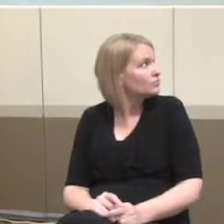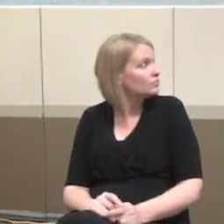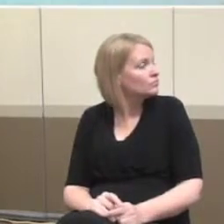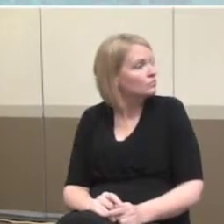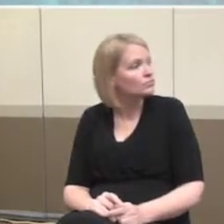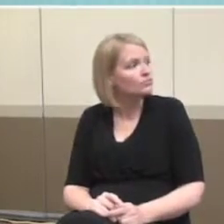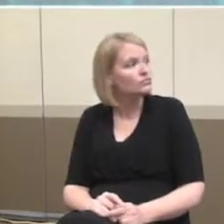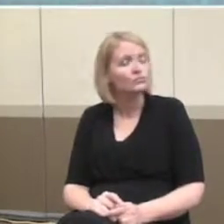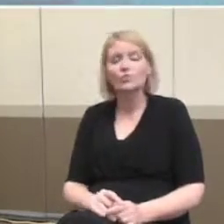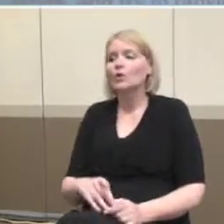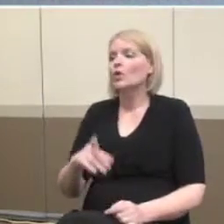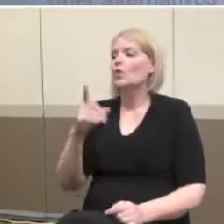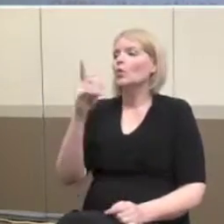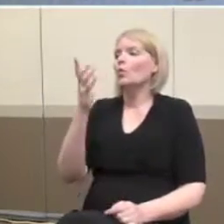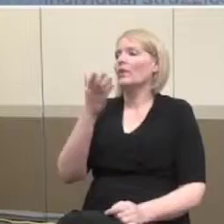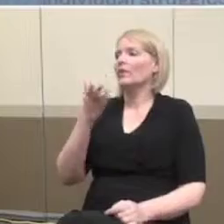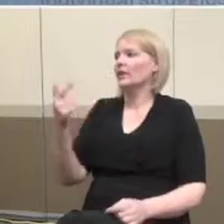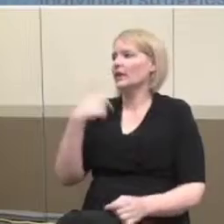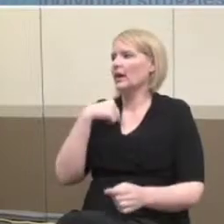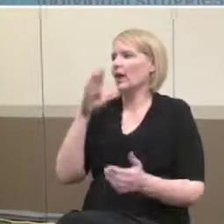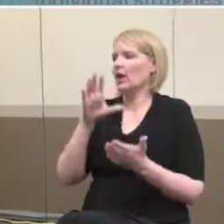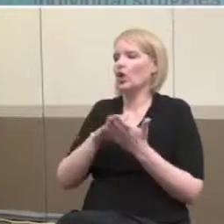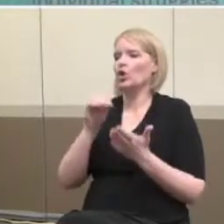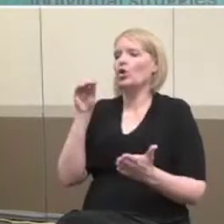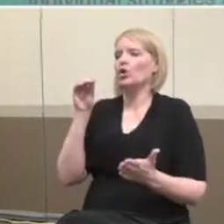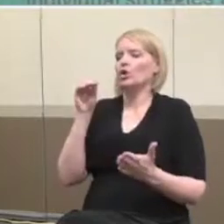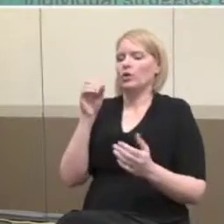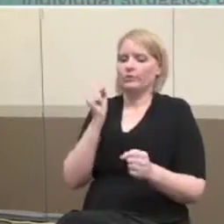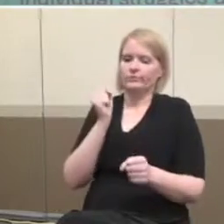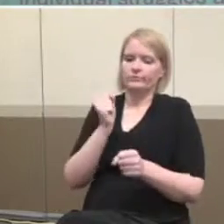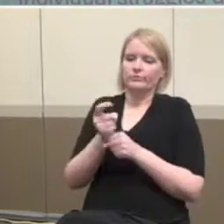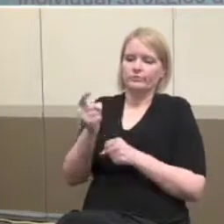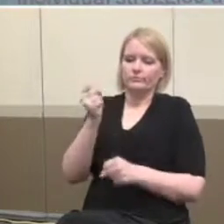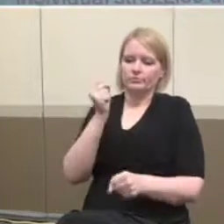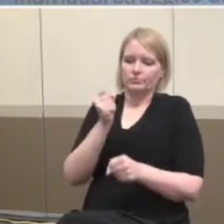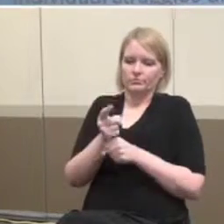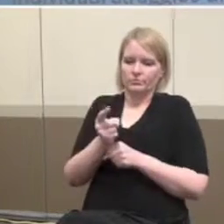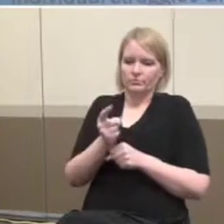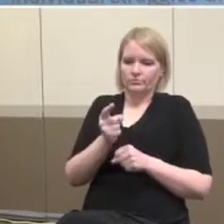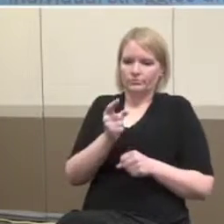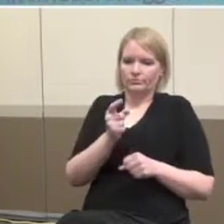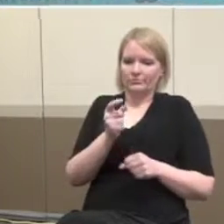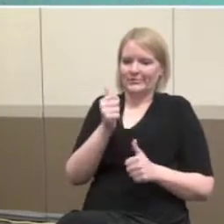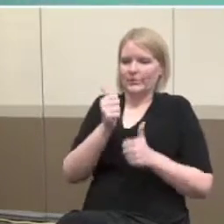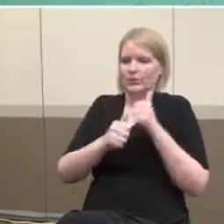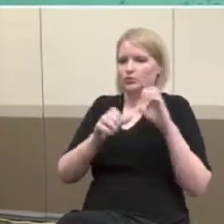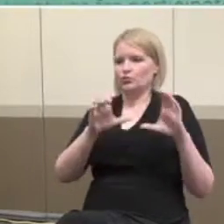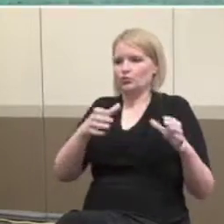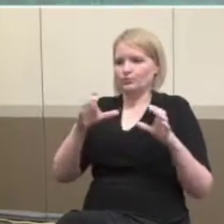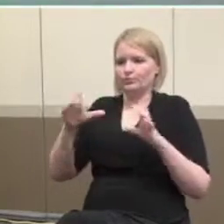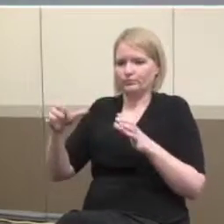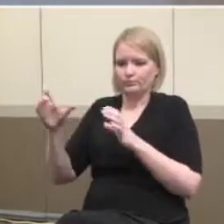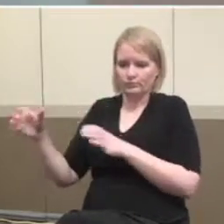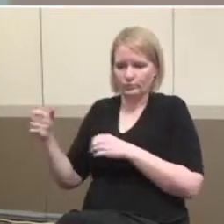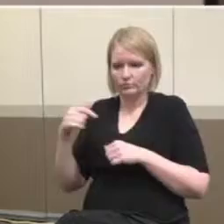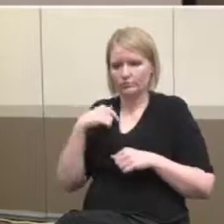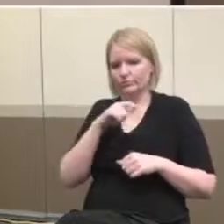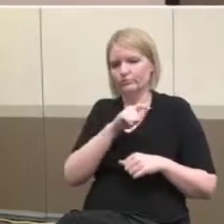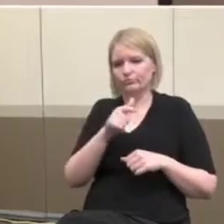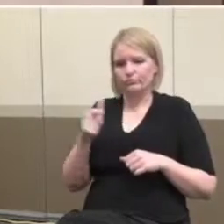One of the things that I have learned is that from year to year, from group to group, I have students